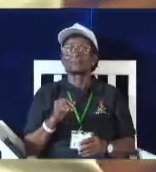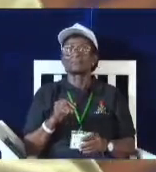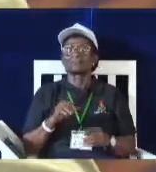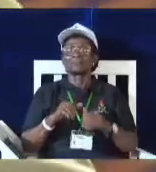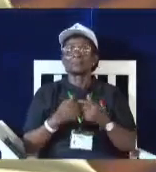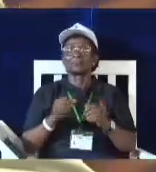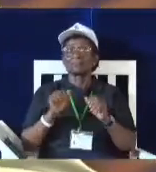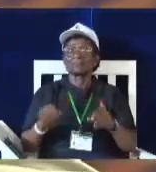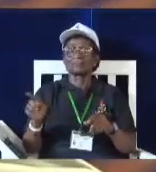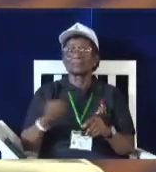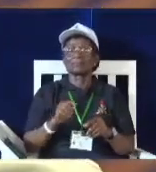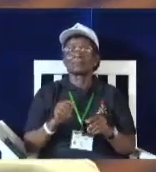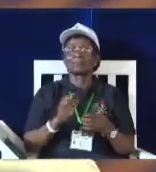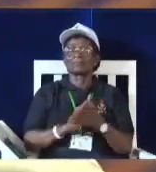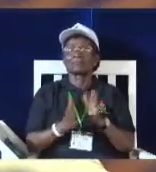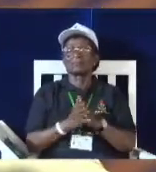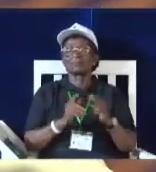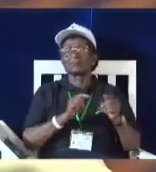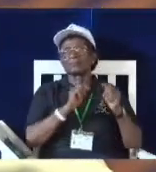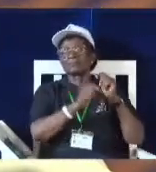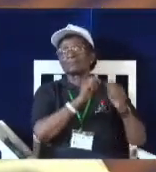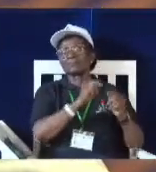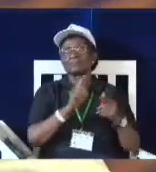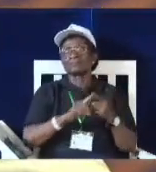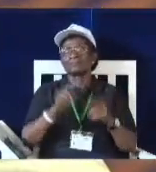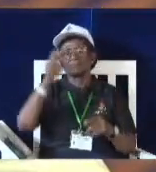how can you become a terror to the devil